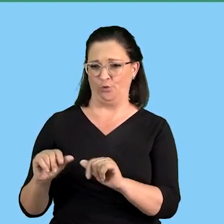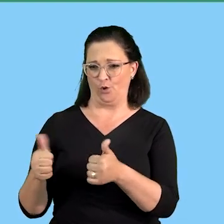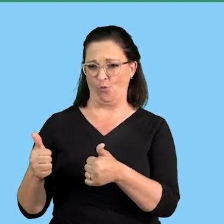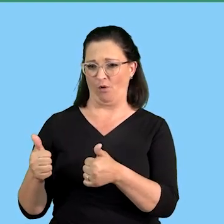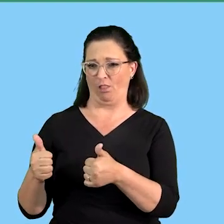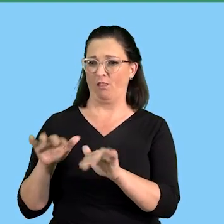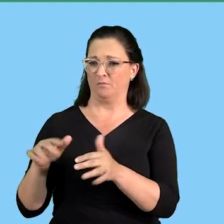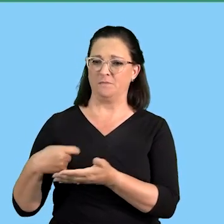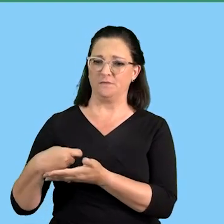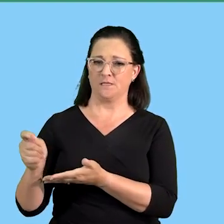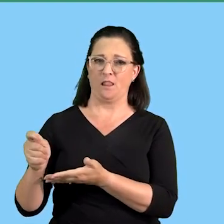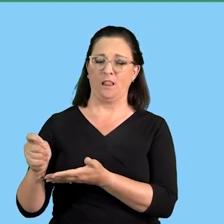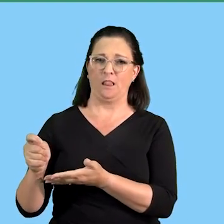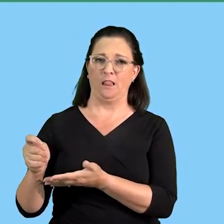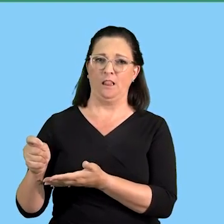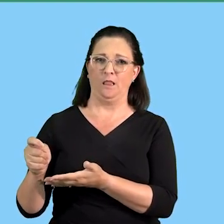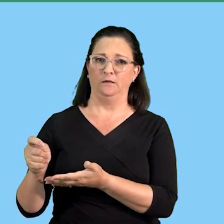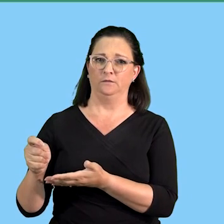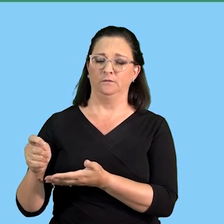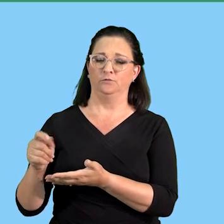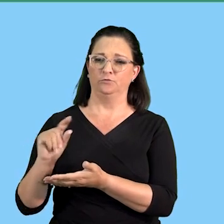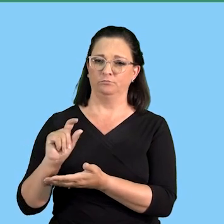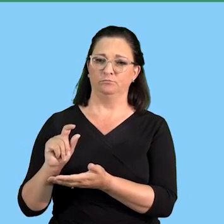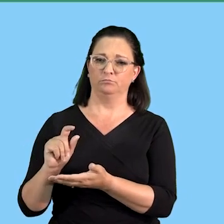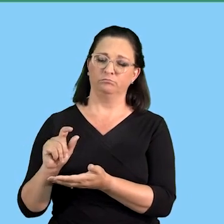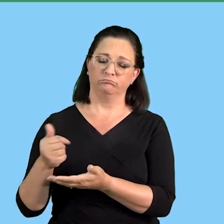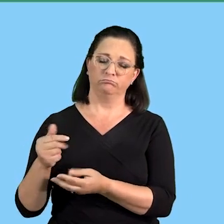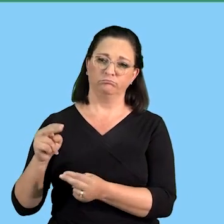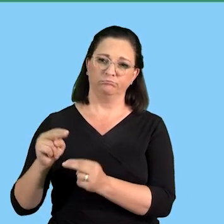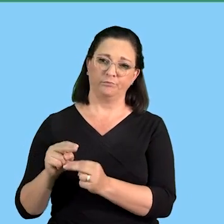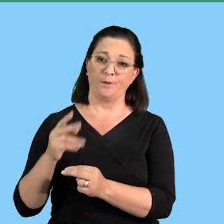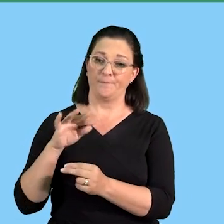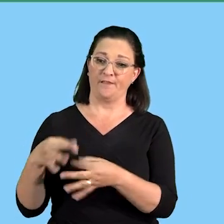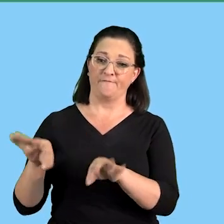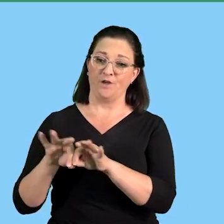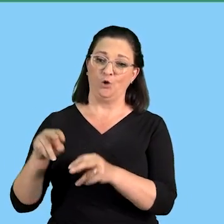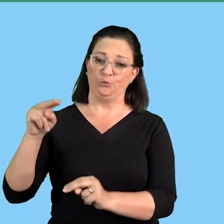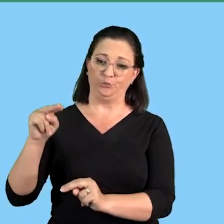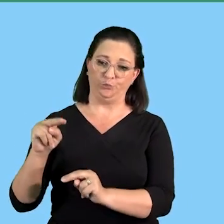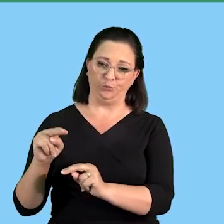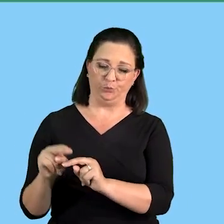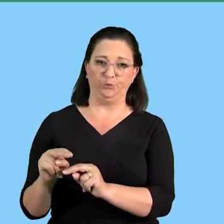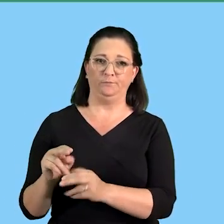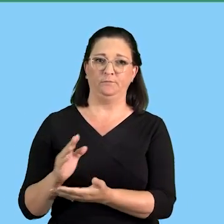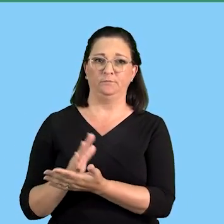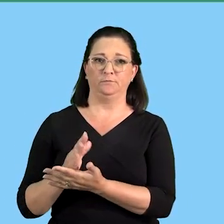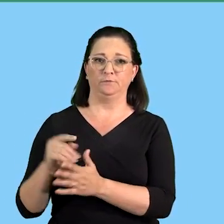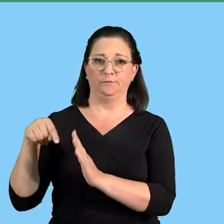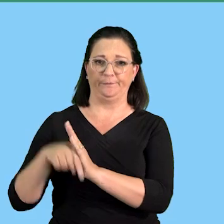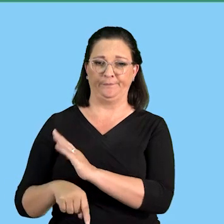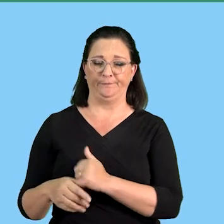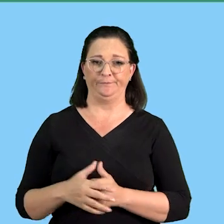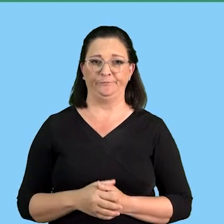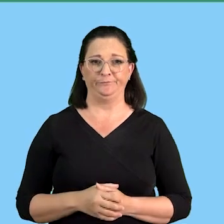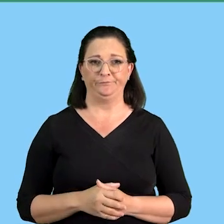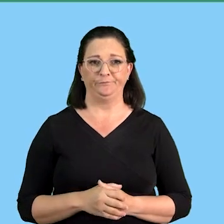or should the shareholders receive less dividends, they can sell their shares. And when they sell their shares, then it makes the share price to